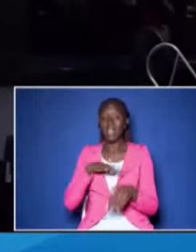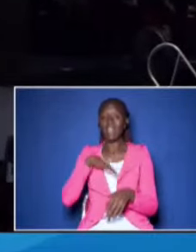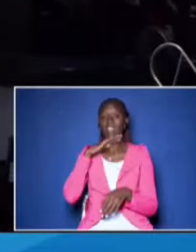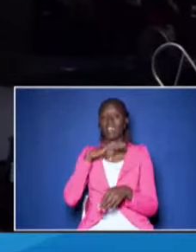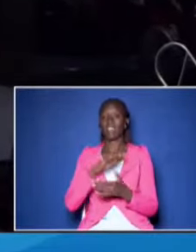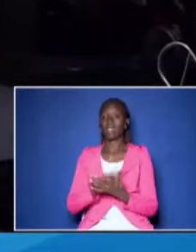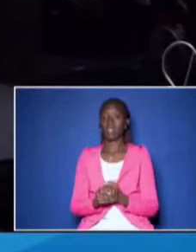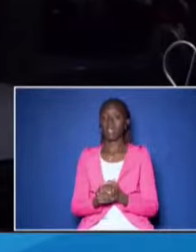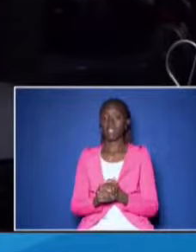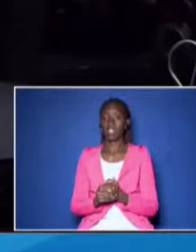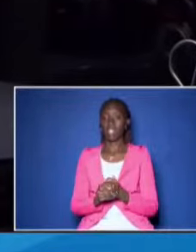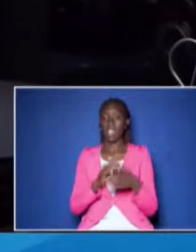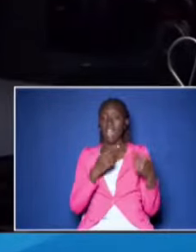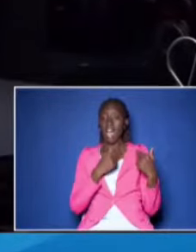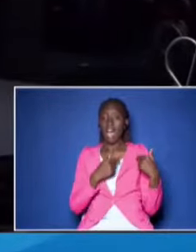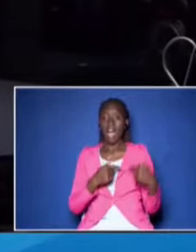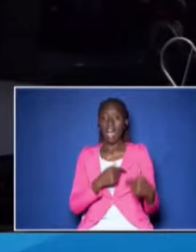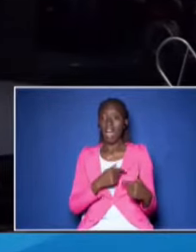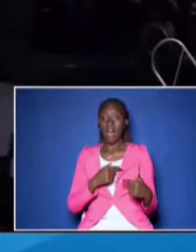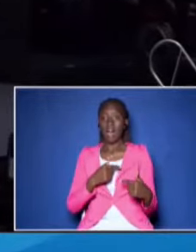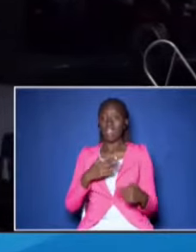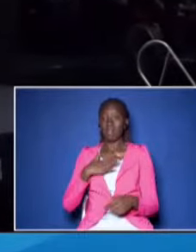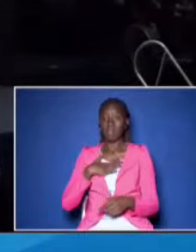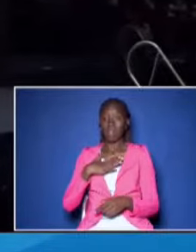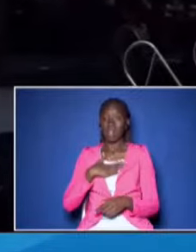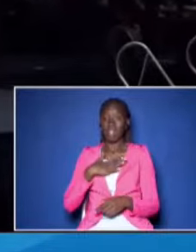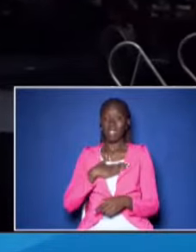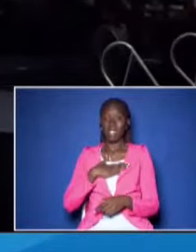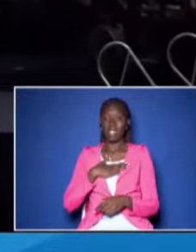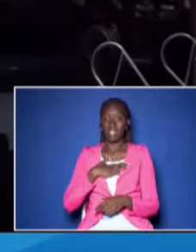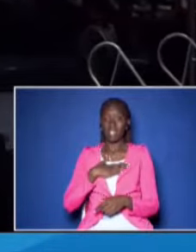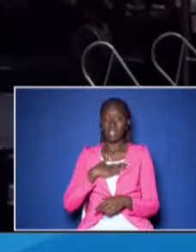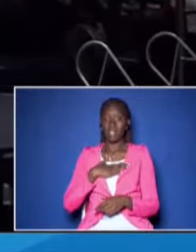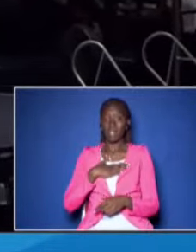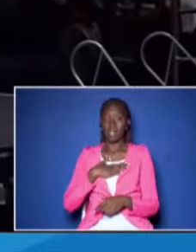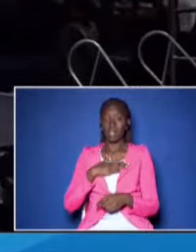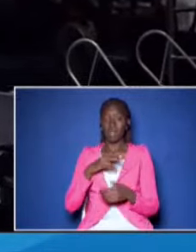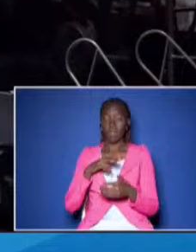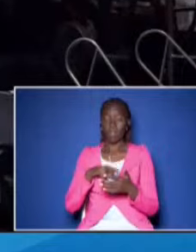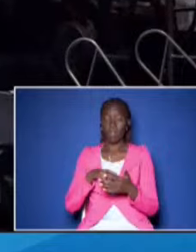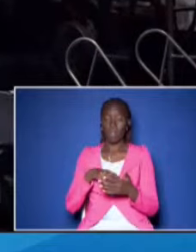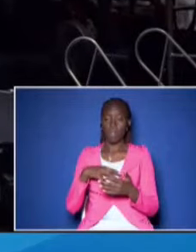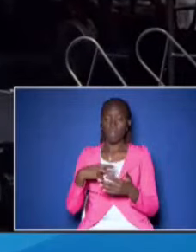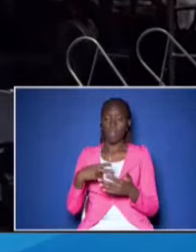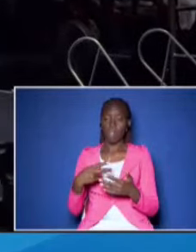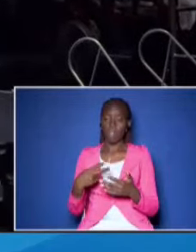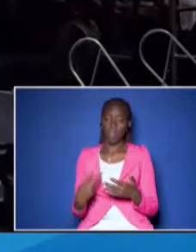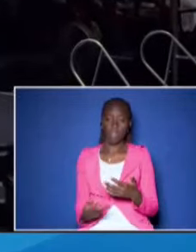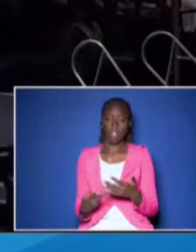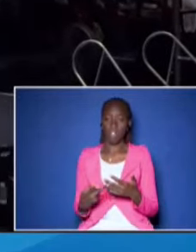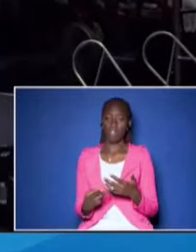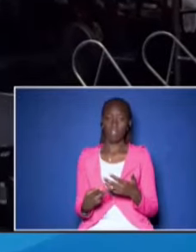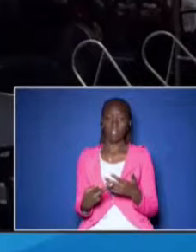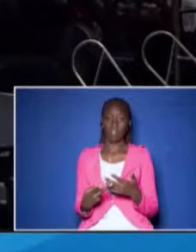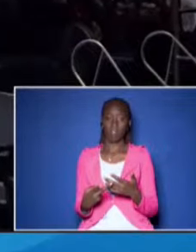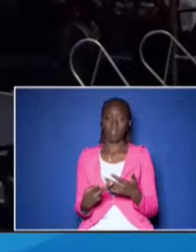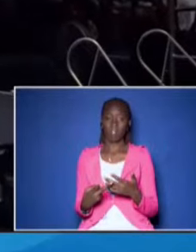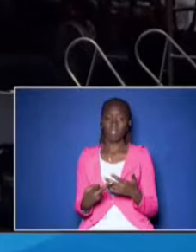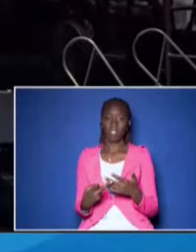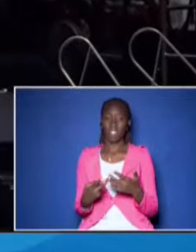dying my heart failed I had of